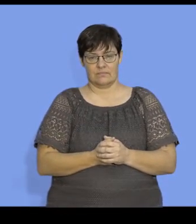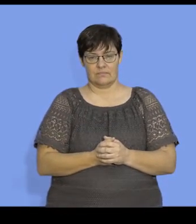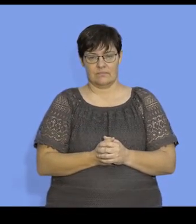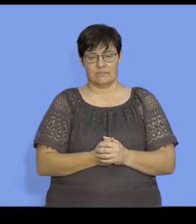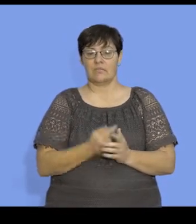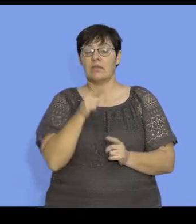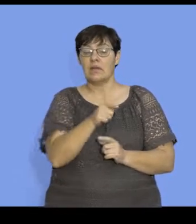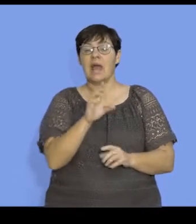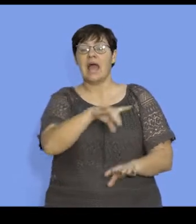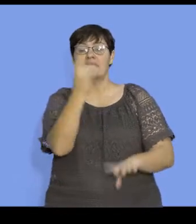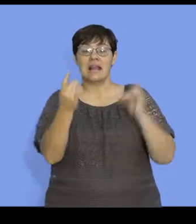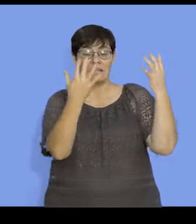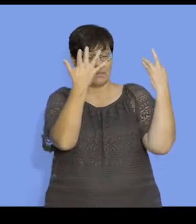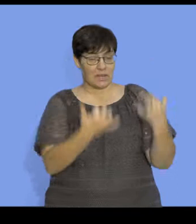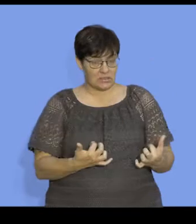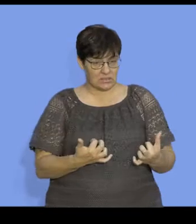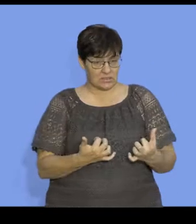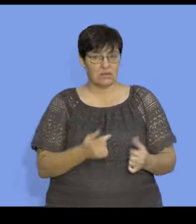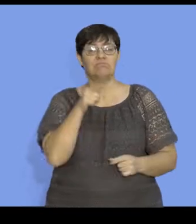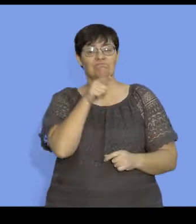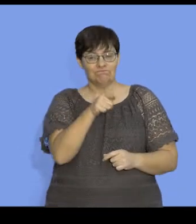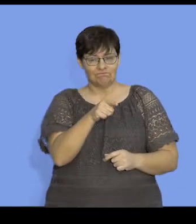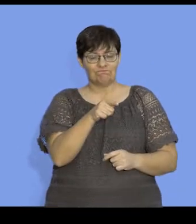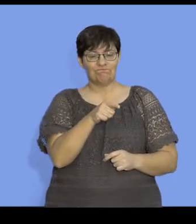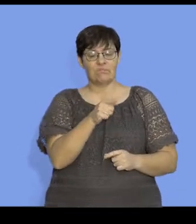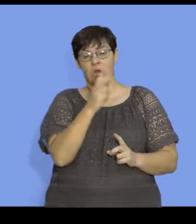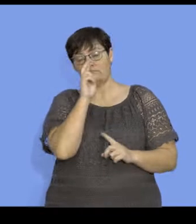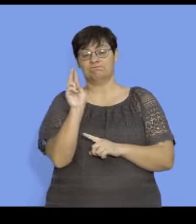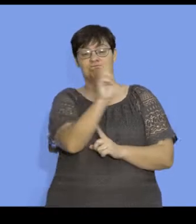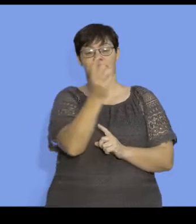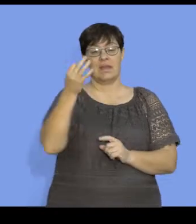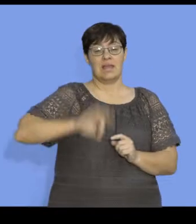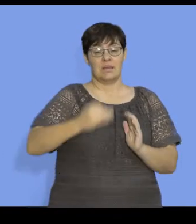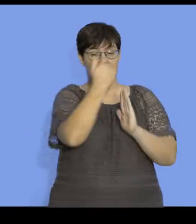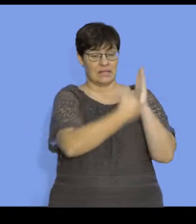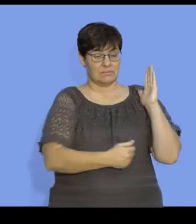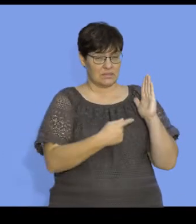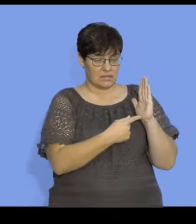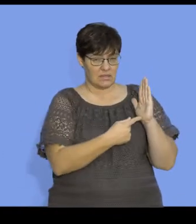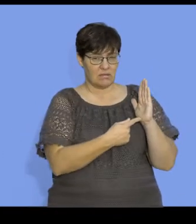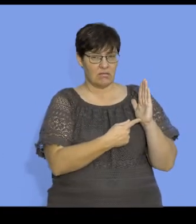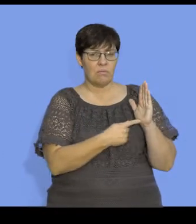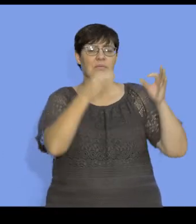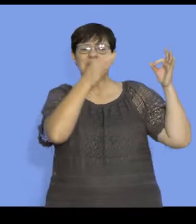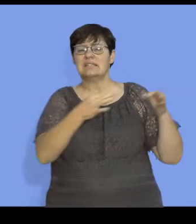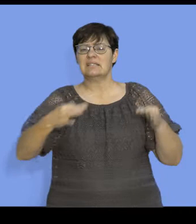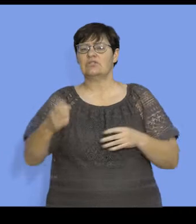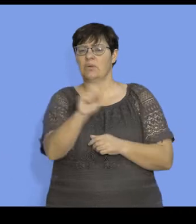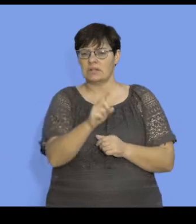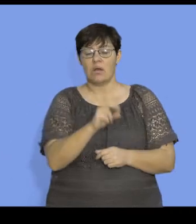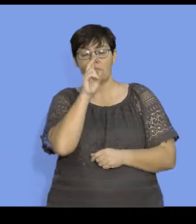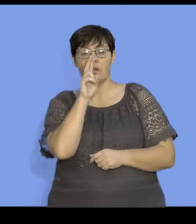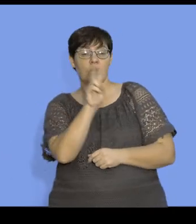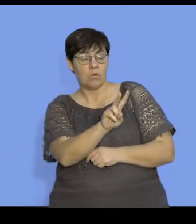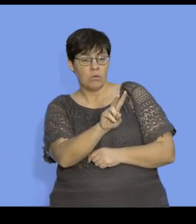By analyzing the budget, the projected income statement, again, what are the decisions that we will be taking? We'll be looking